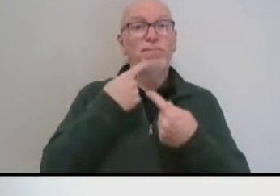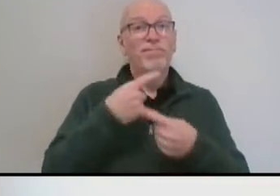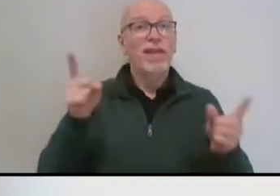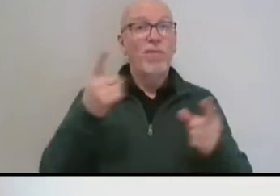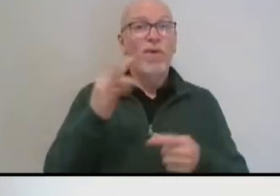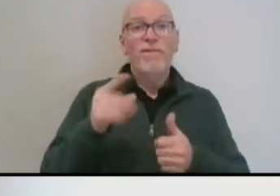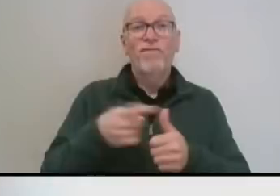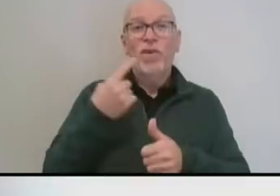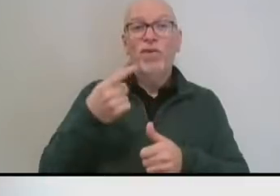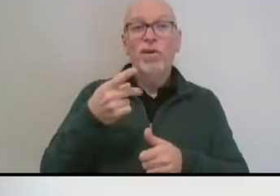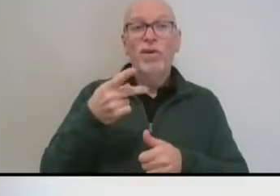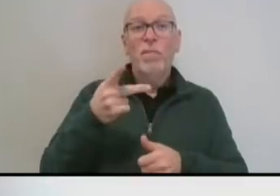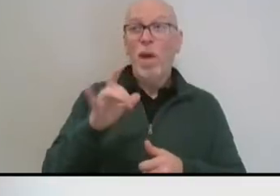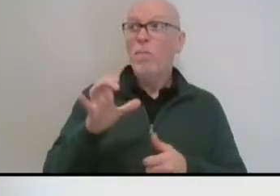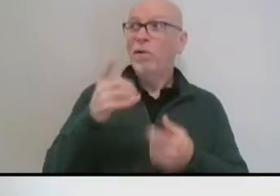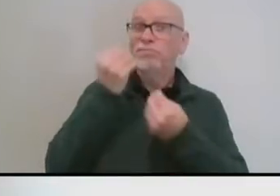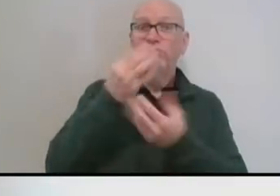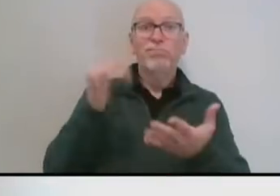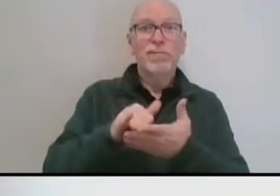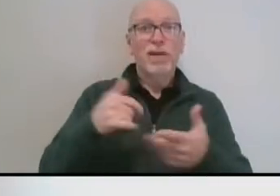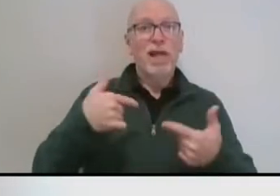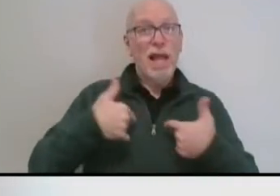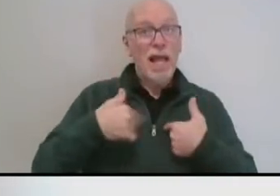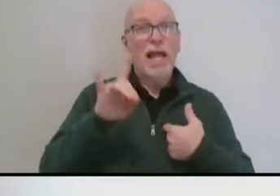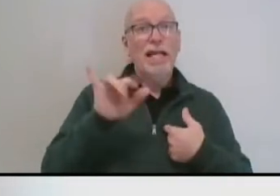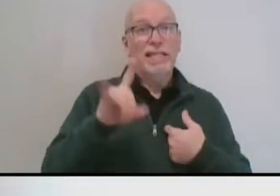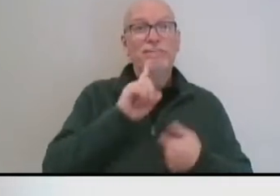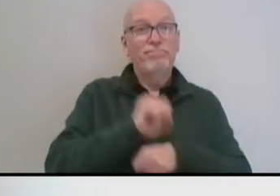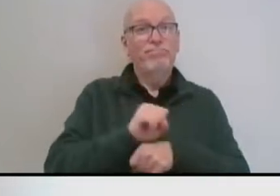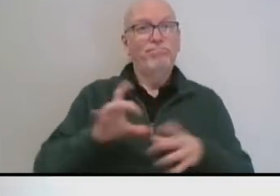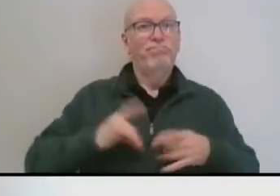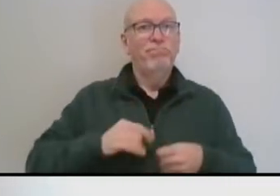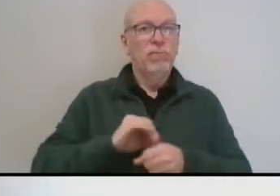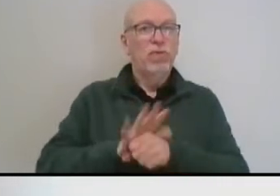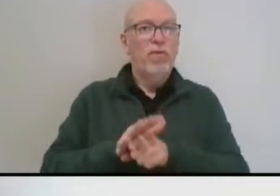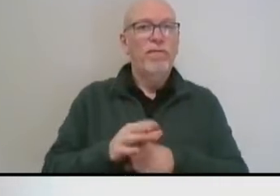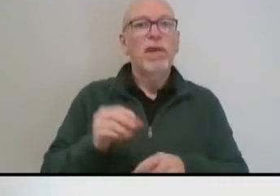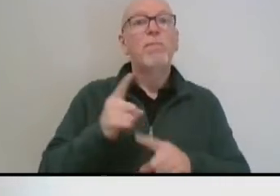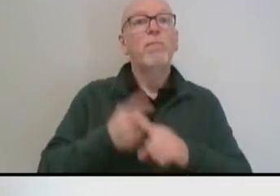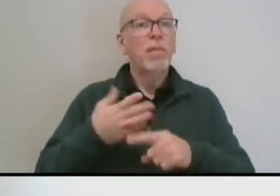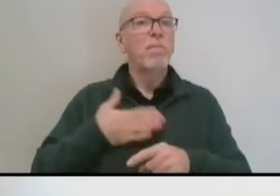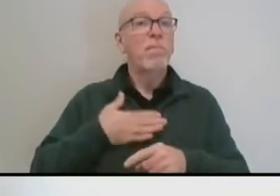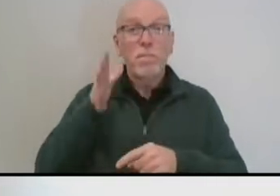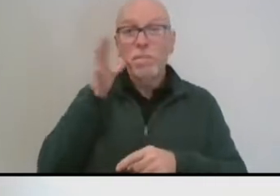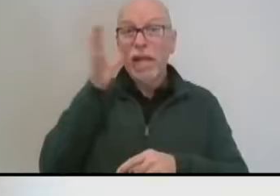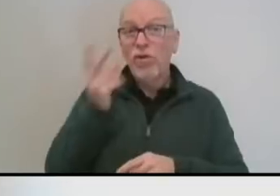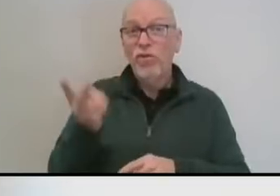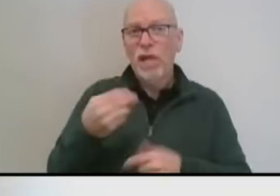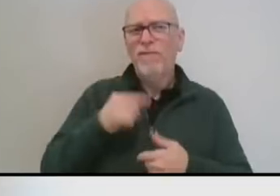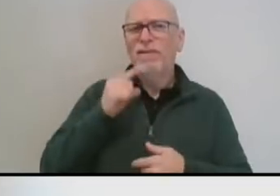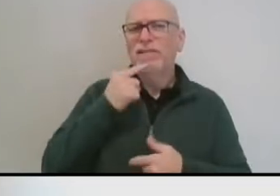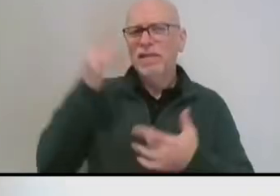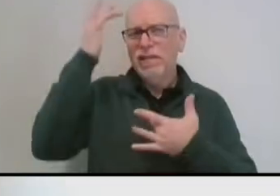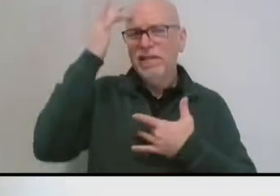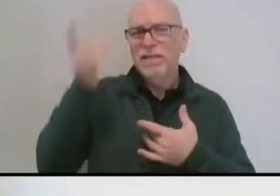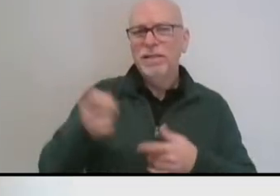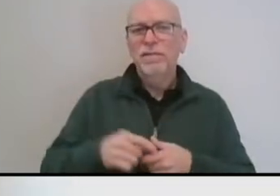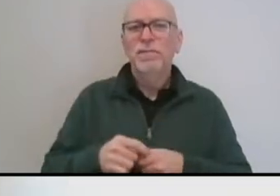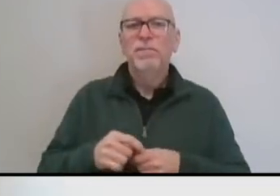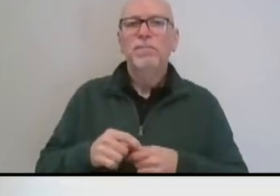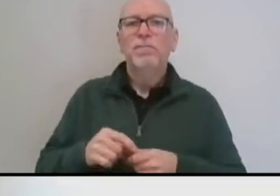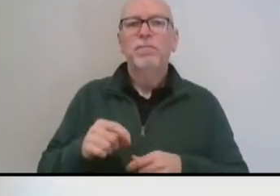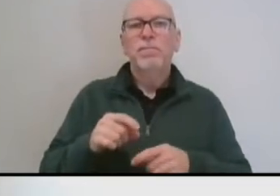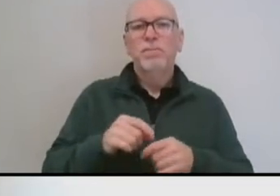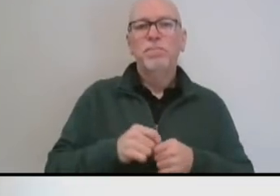public figures to announce that I had contracted COVID, as well as my parents who suffered serious illness, although I was asymptomatic, they suffered